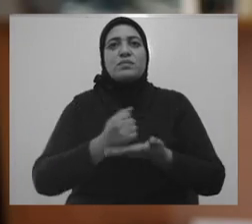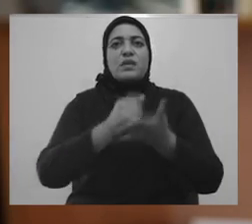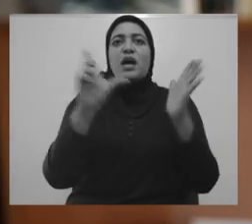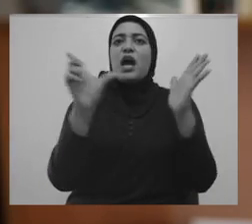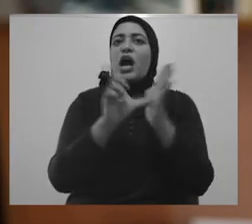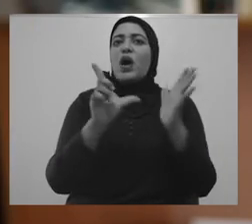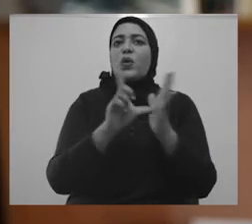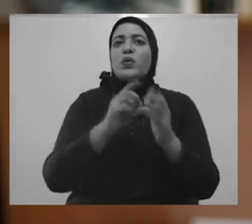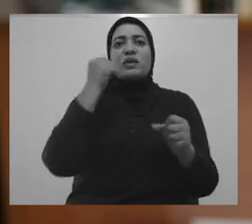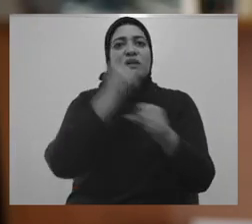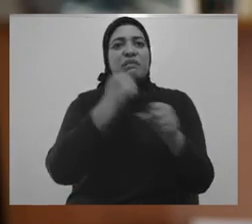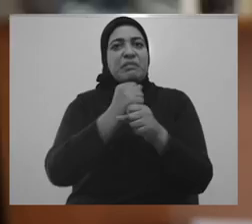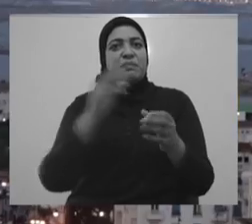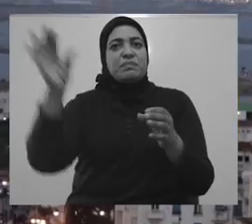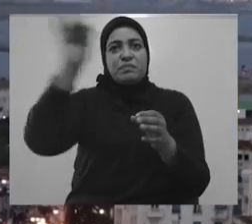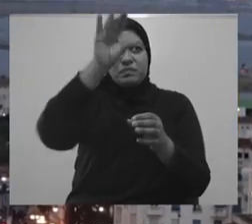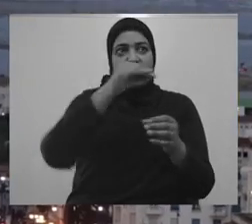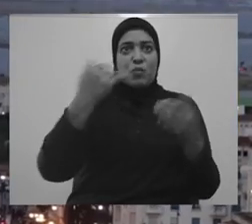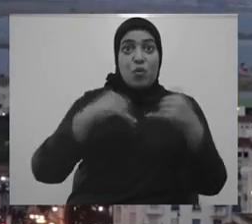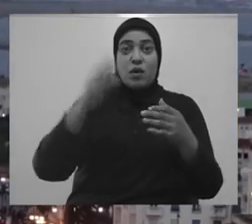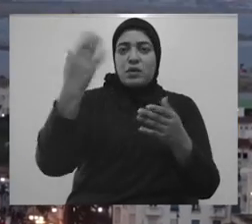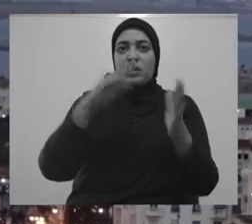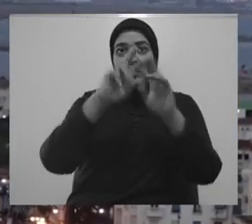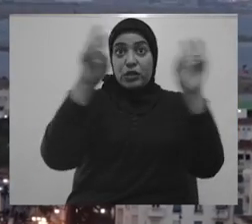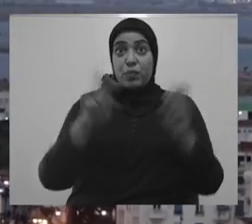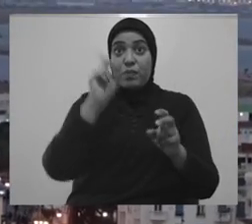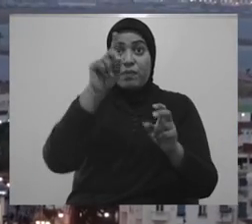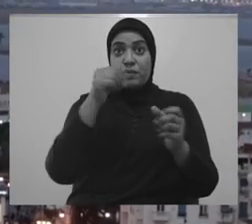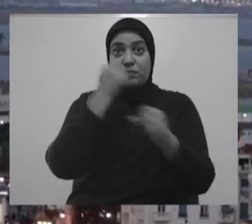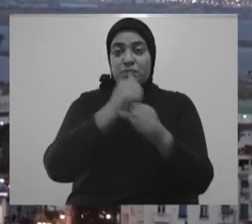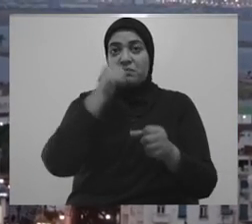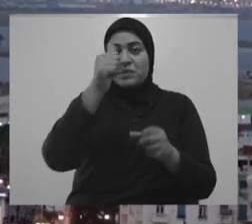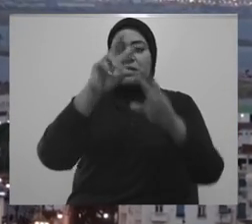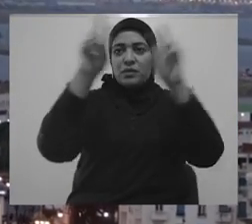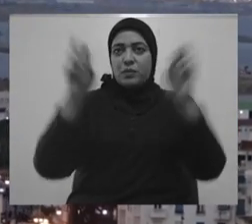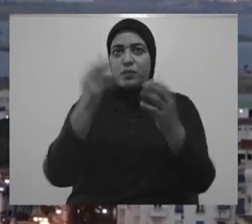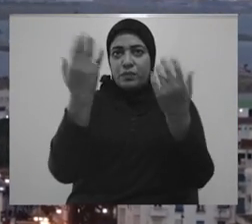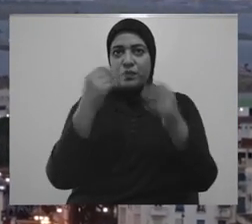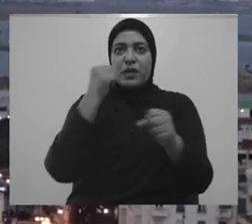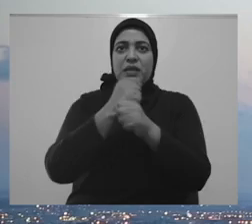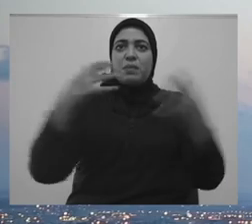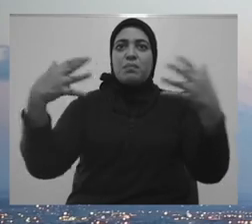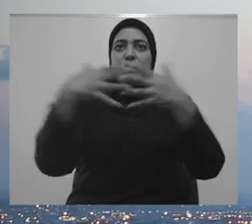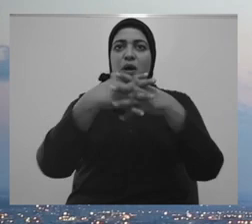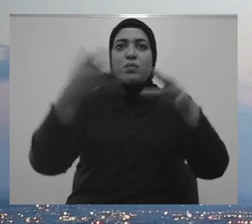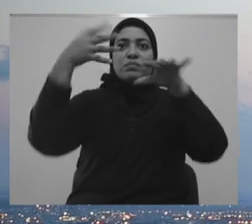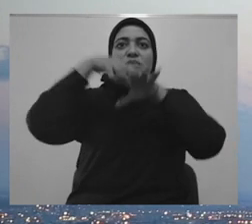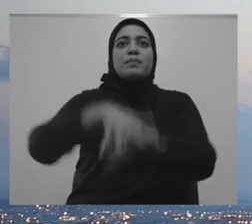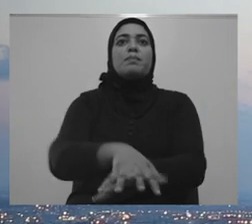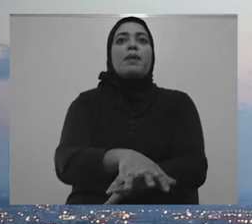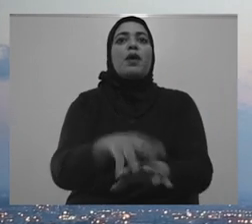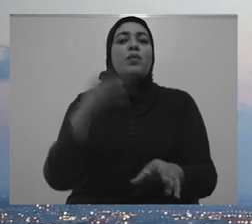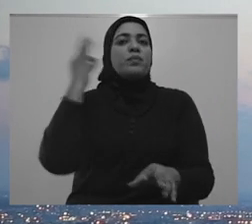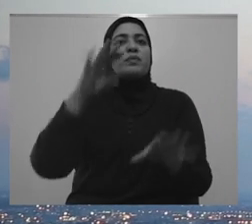including the law for the employability of disabled people which is passed from 1% to 2%. I hope that this will really impact